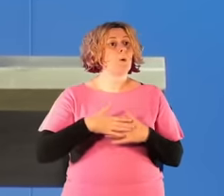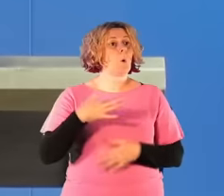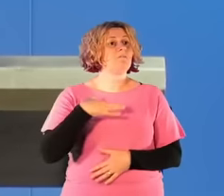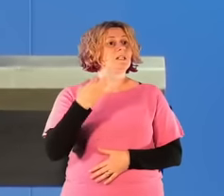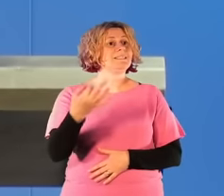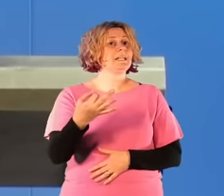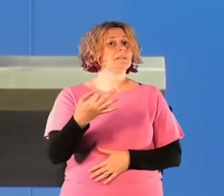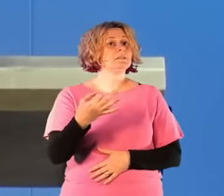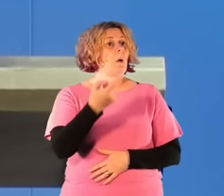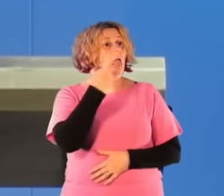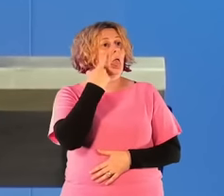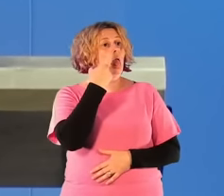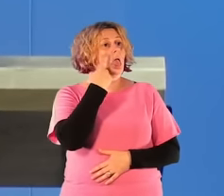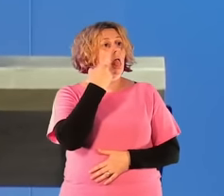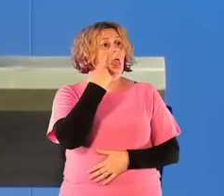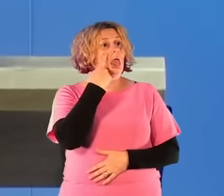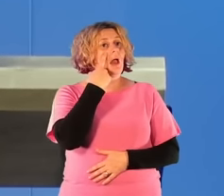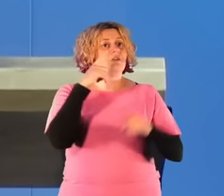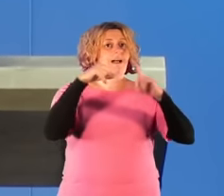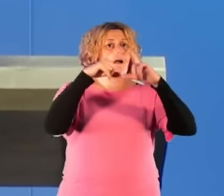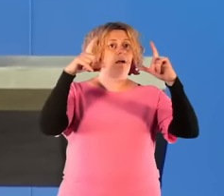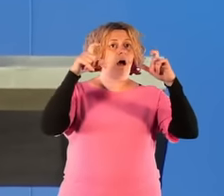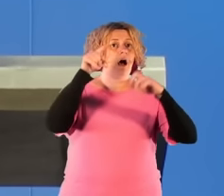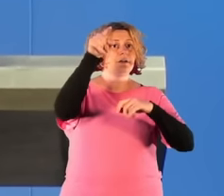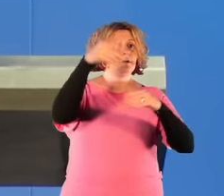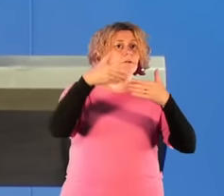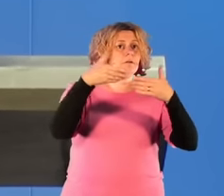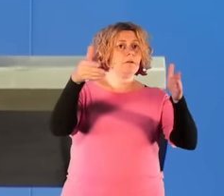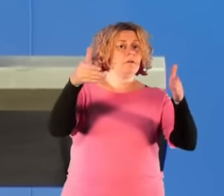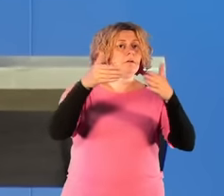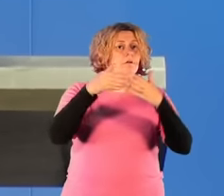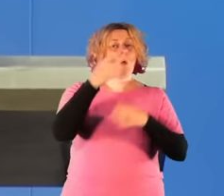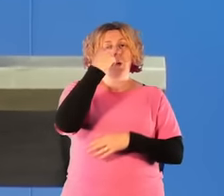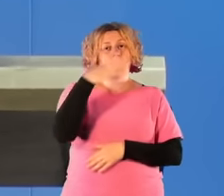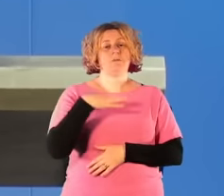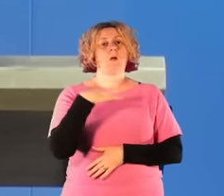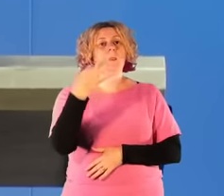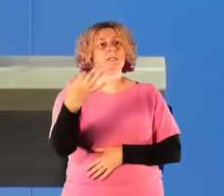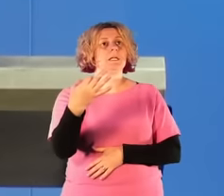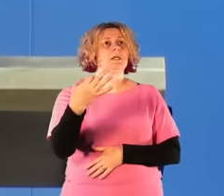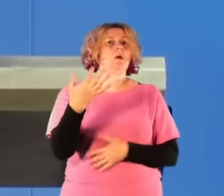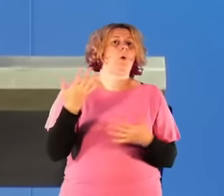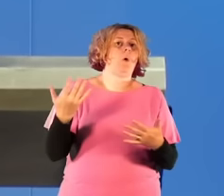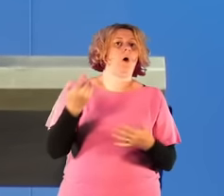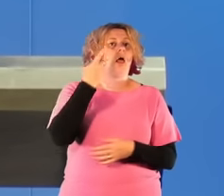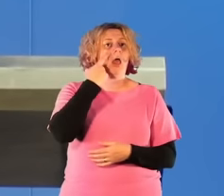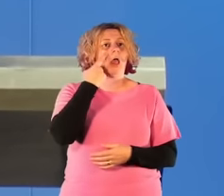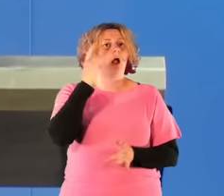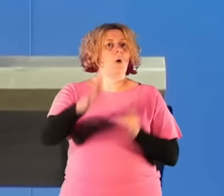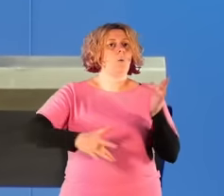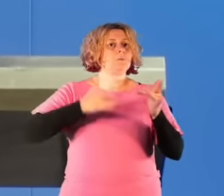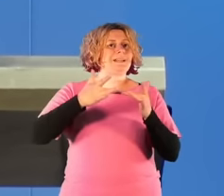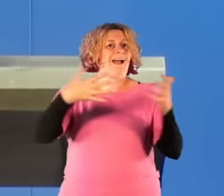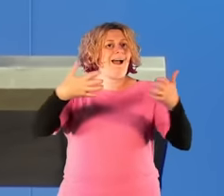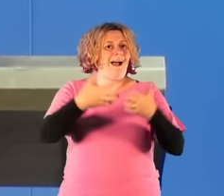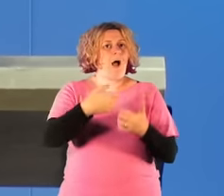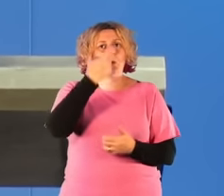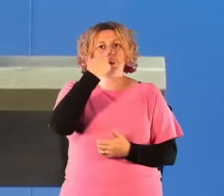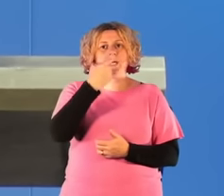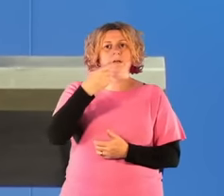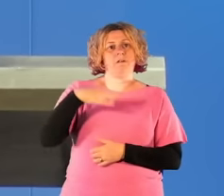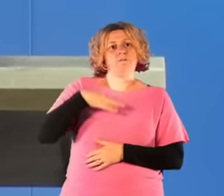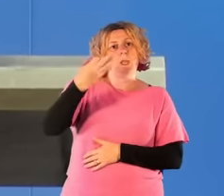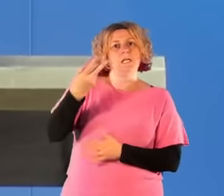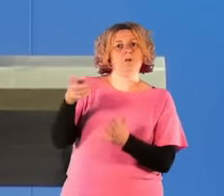Ministries stand, or pick up a little orange leaflet when you go out, or you can go to the website to register interest in